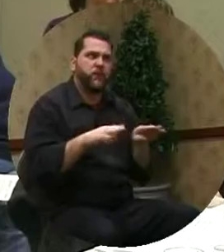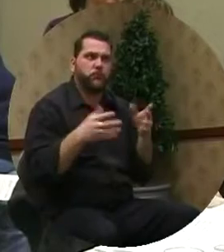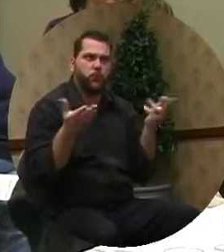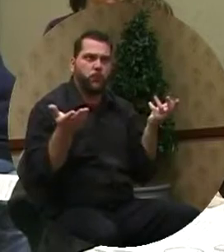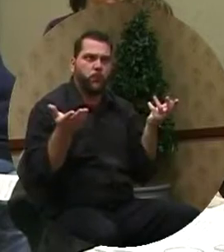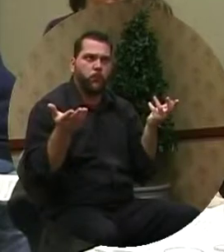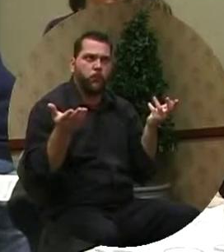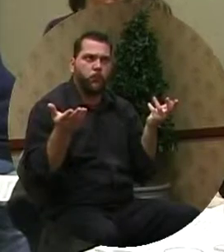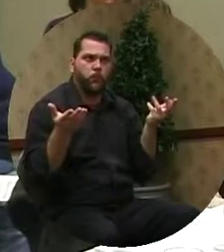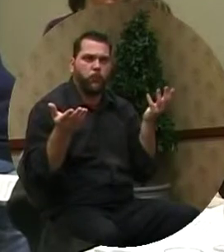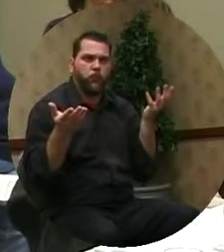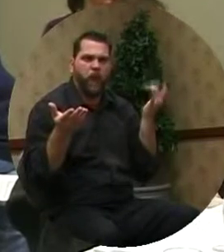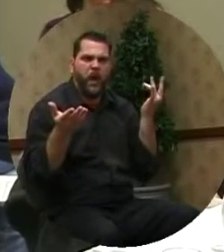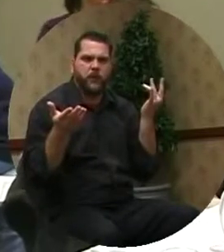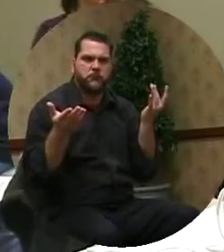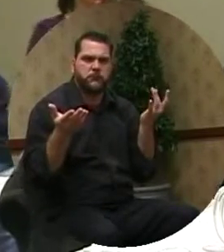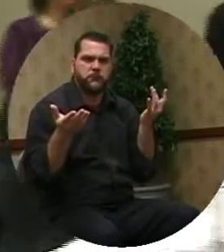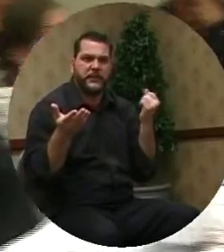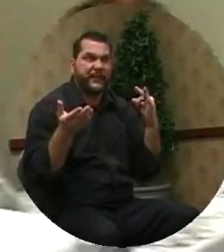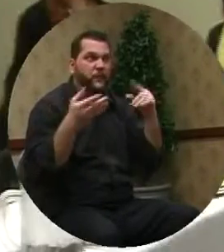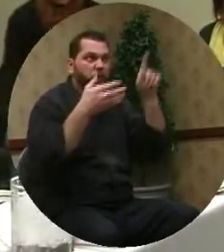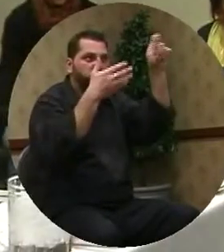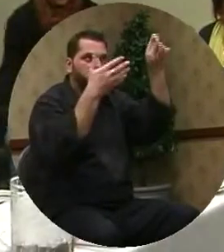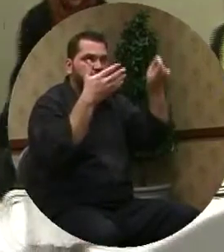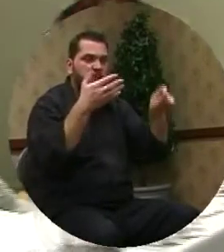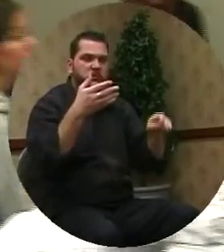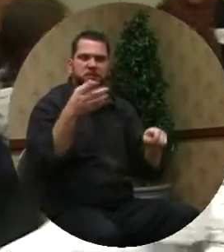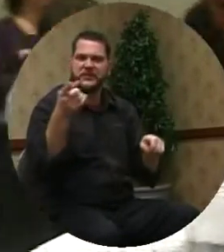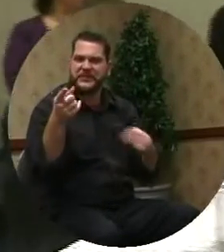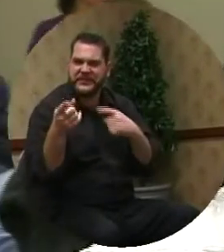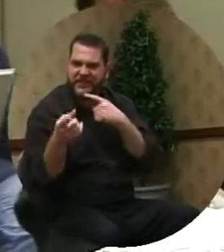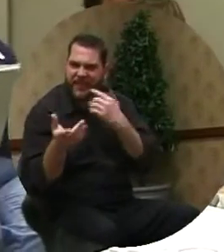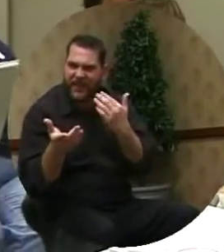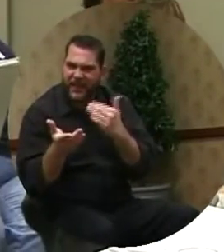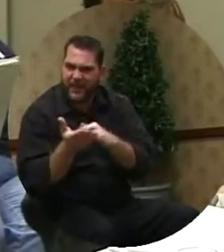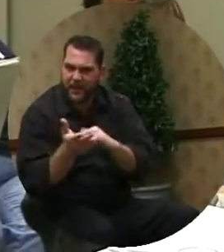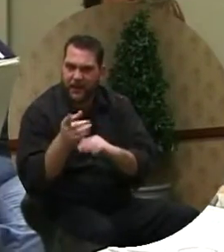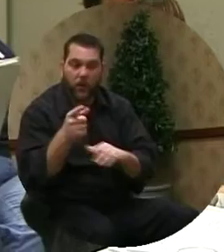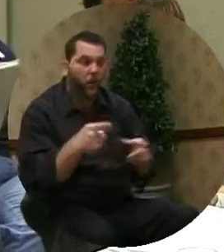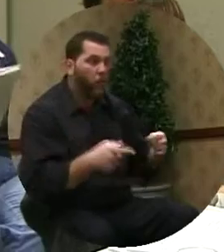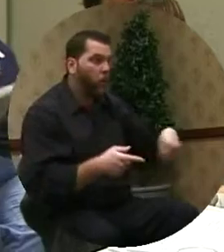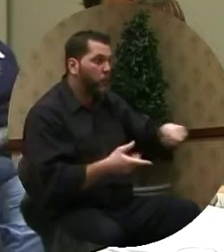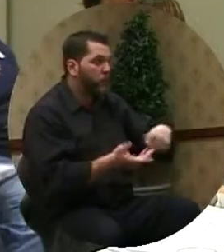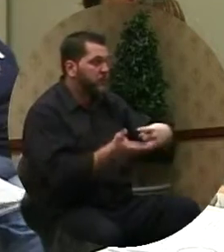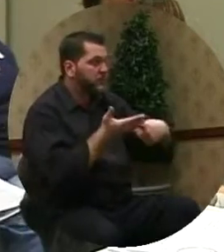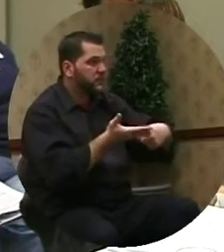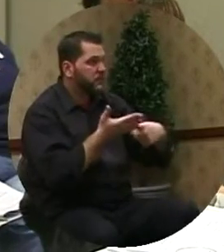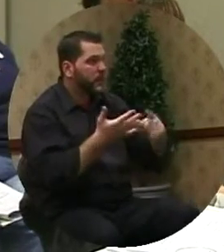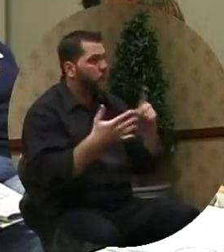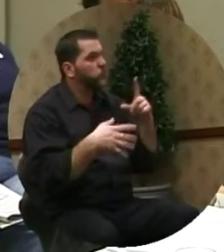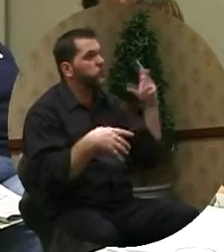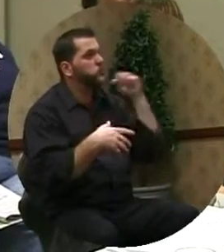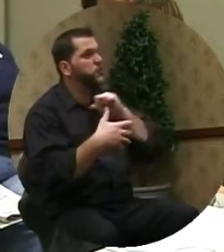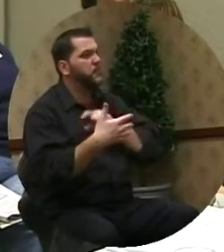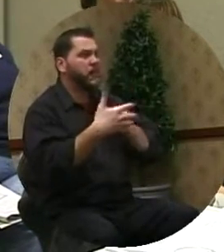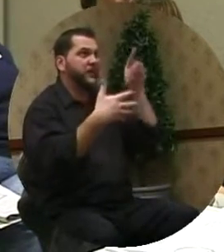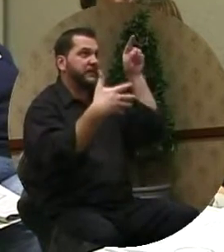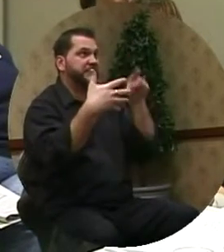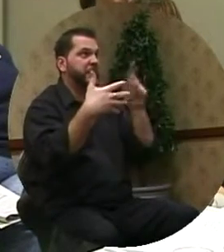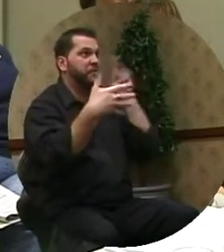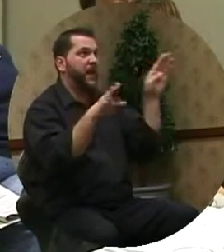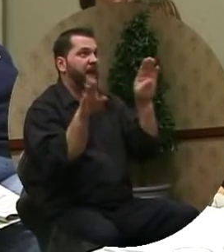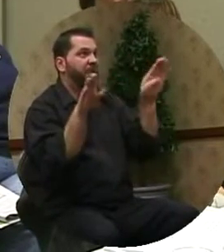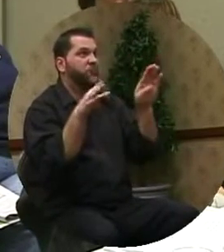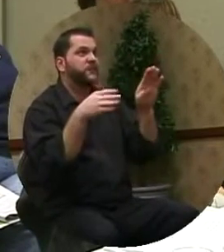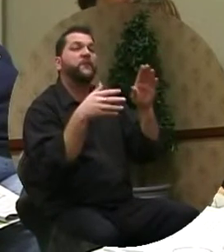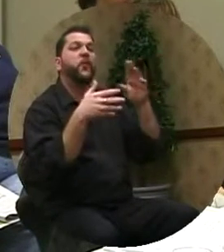at the bottom of the box? Say that again. So we were talking we would check off probably multiple behaviors. Under